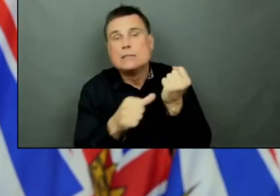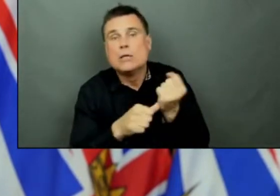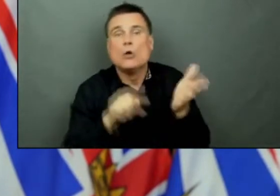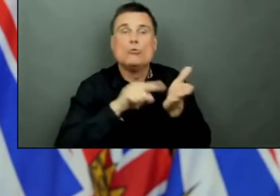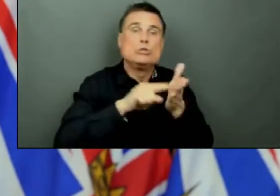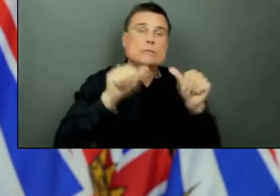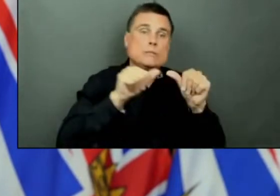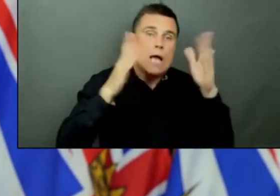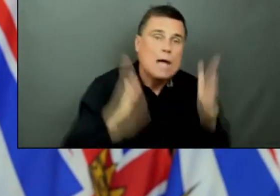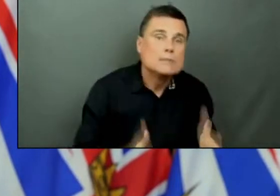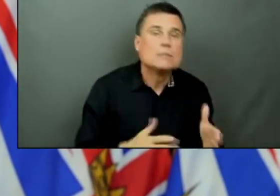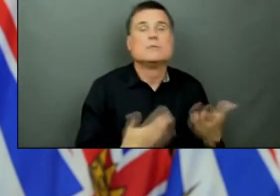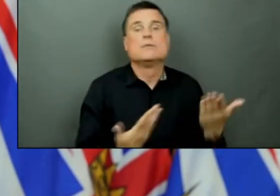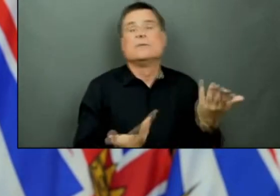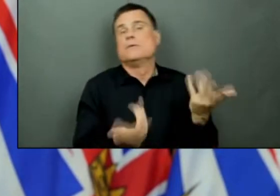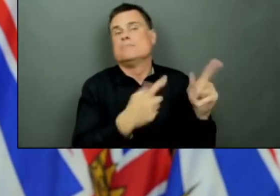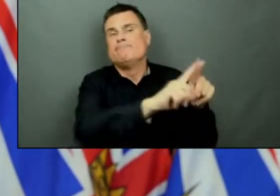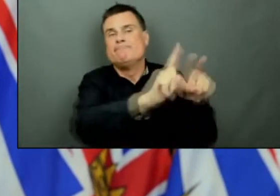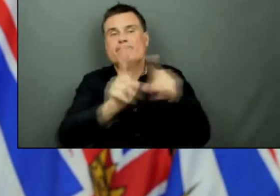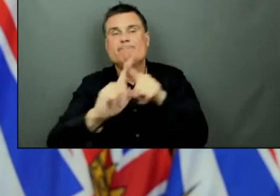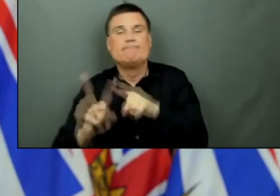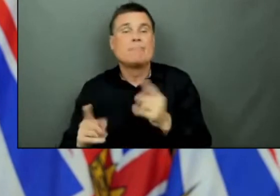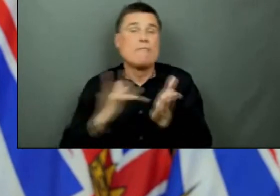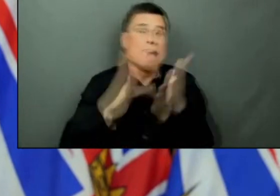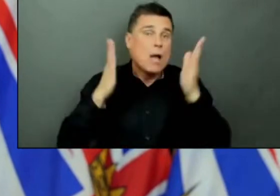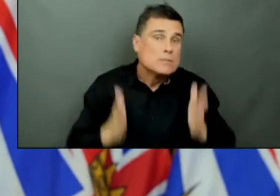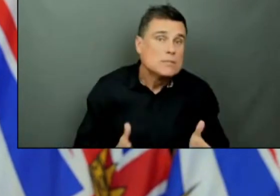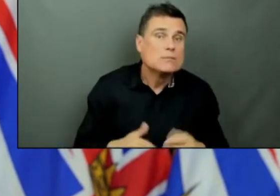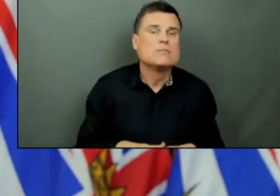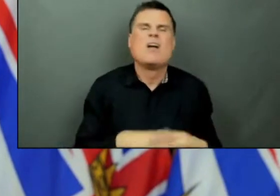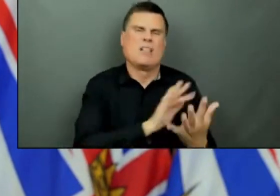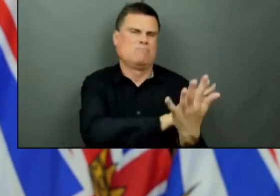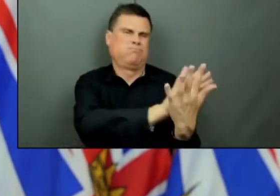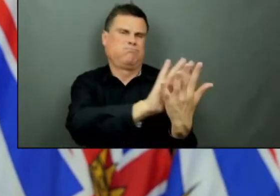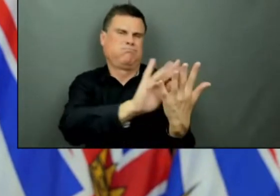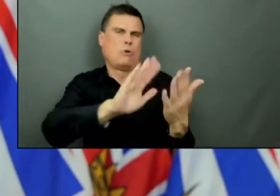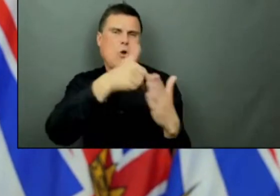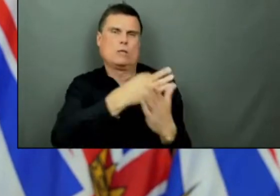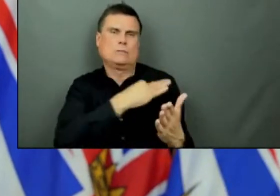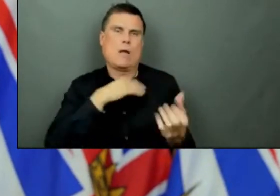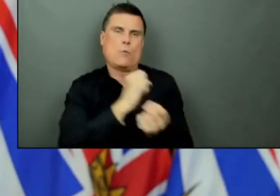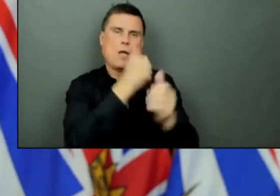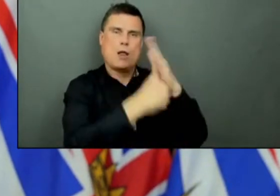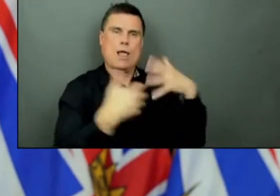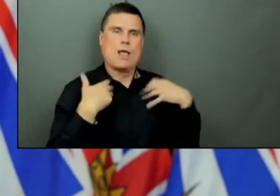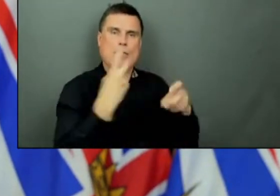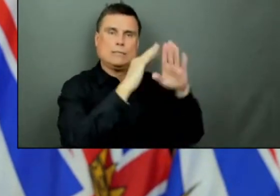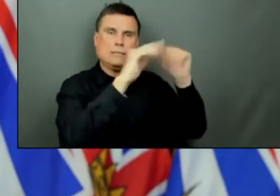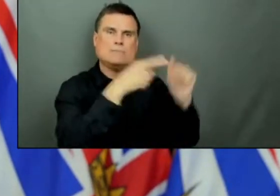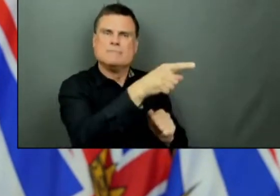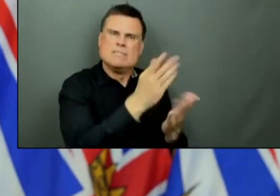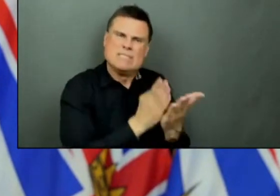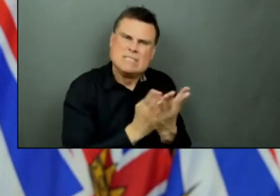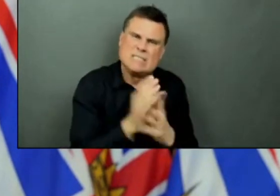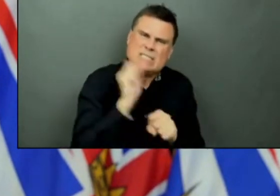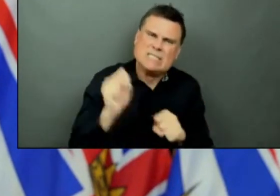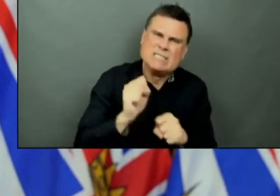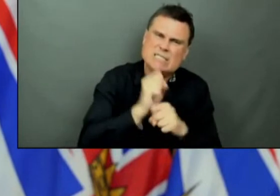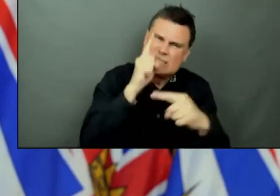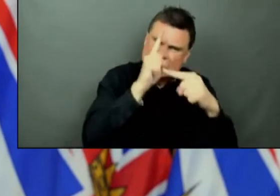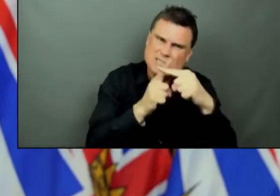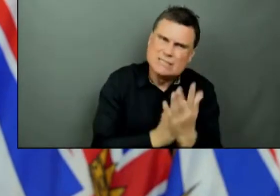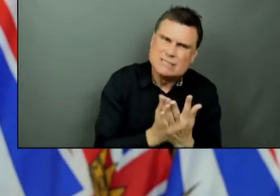pharmacists, everyone who's involved in immunization, but particularly in acute care in this challenging time, for their continued work in this area. I